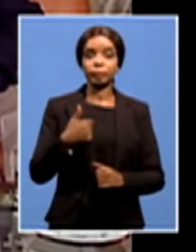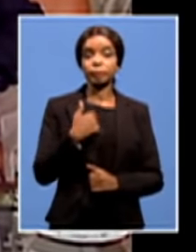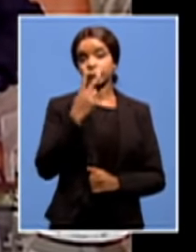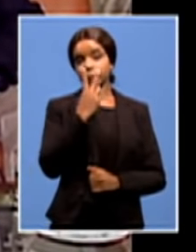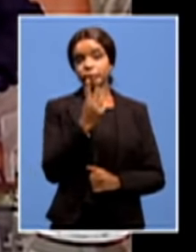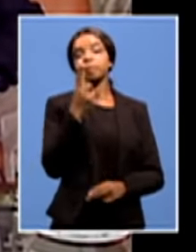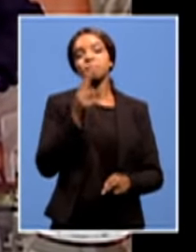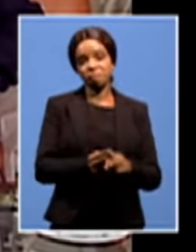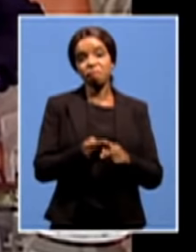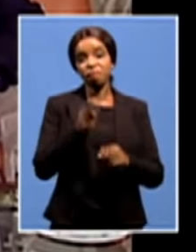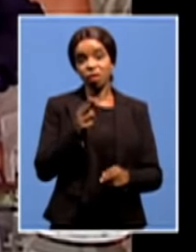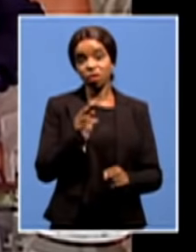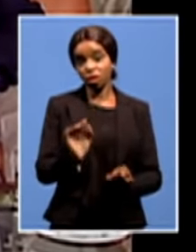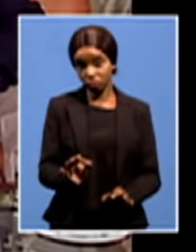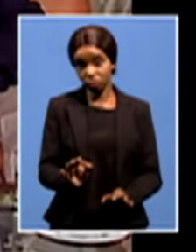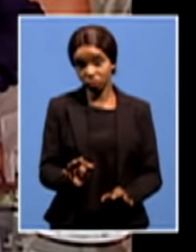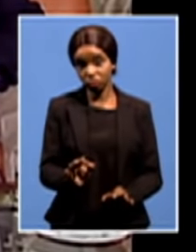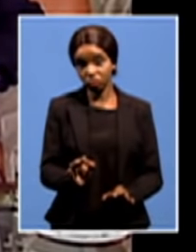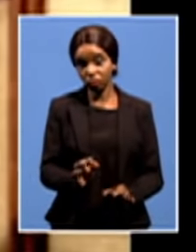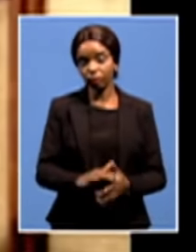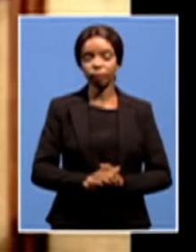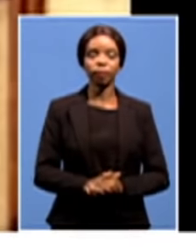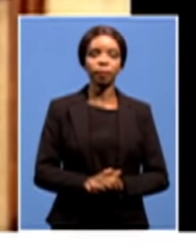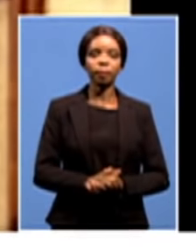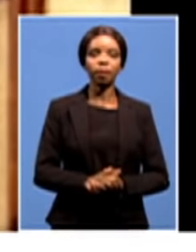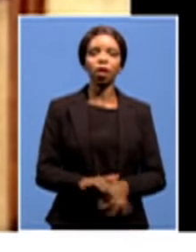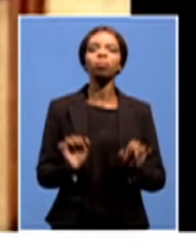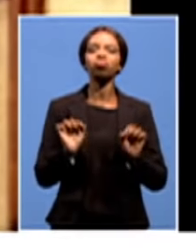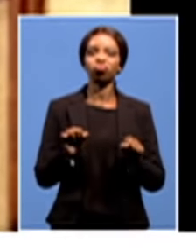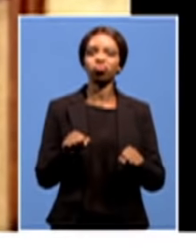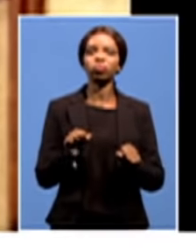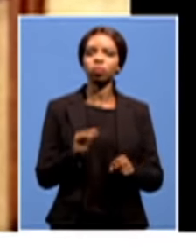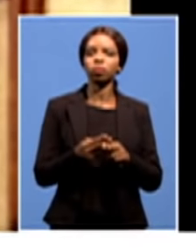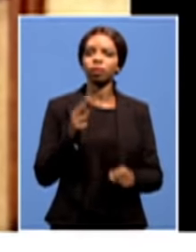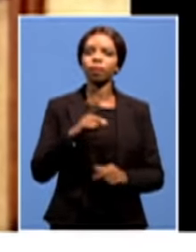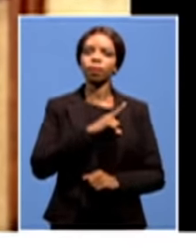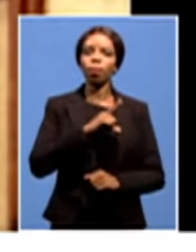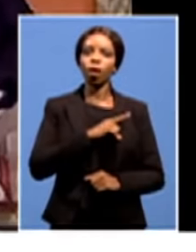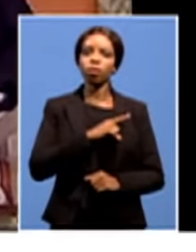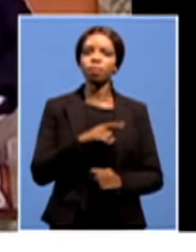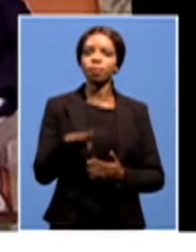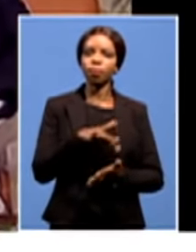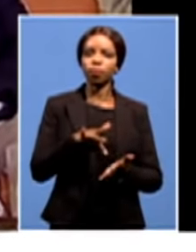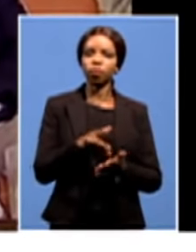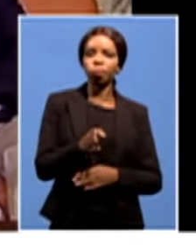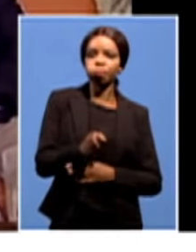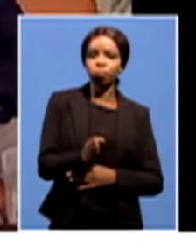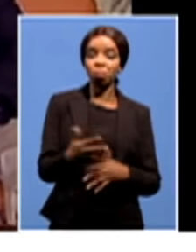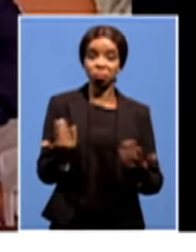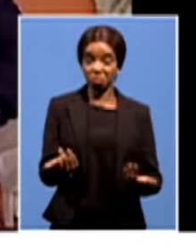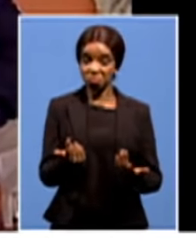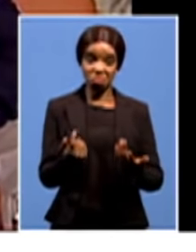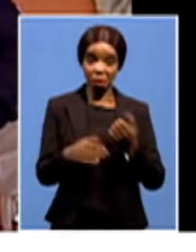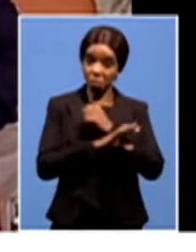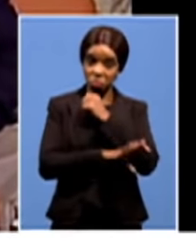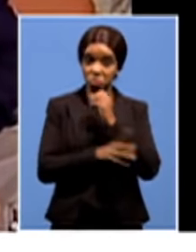final, final. Is it? Well, it is final, because the condition has been that unless the constitution is